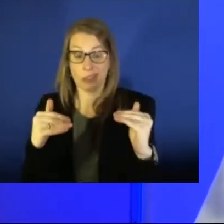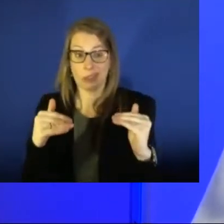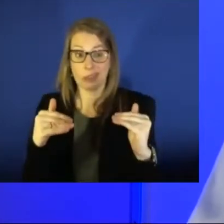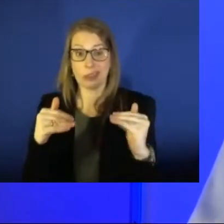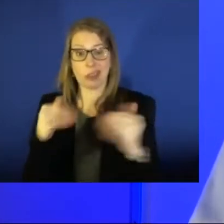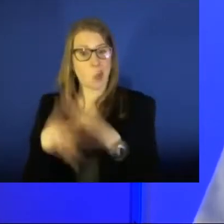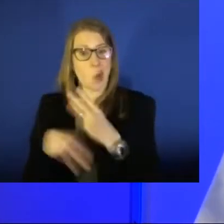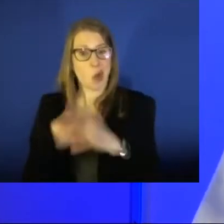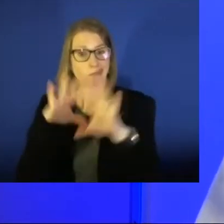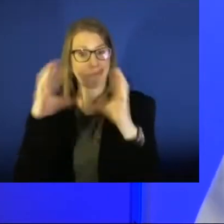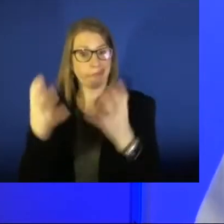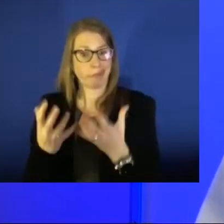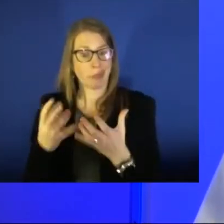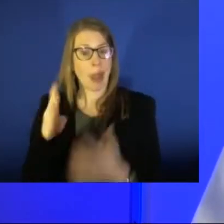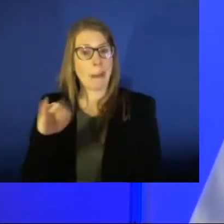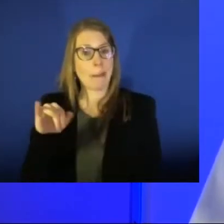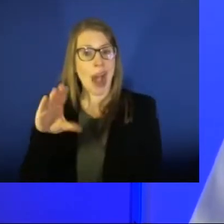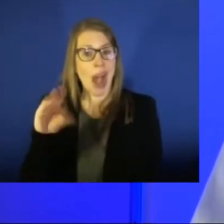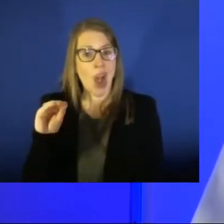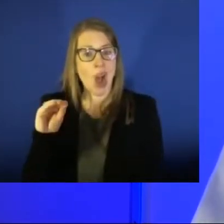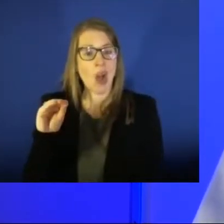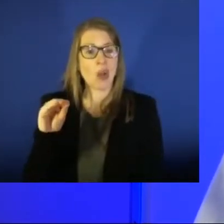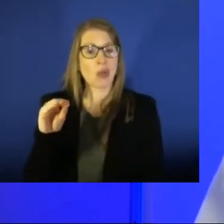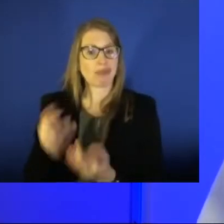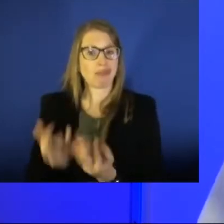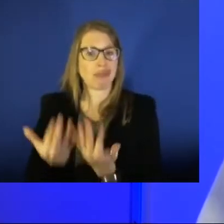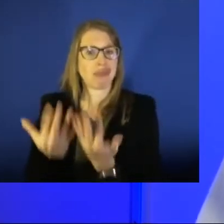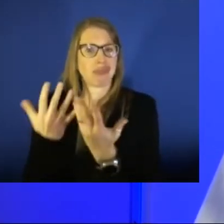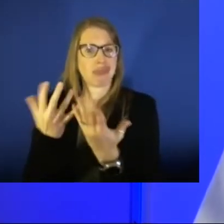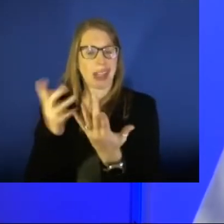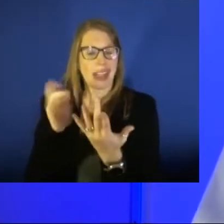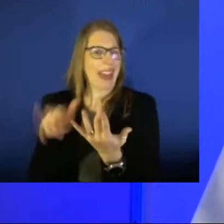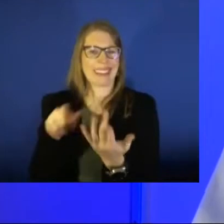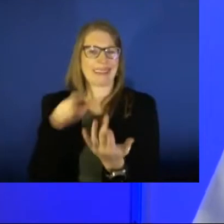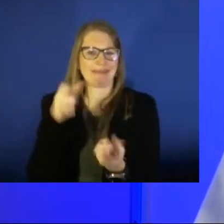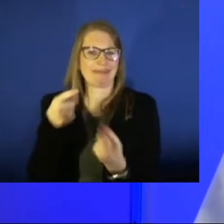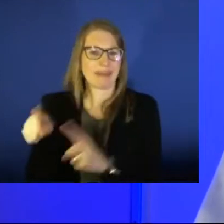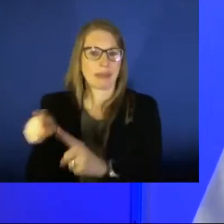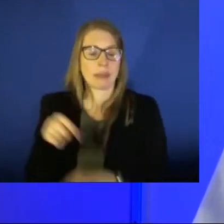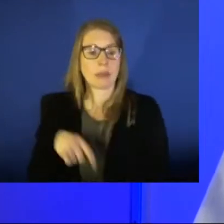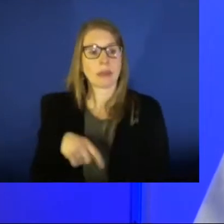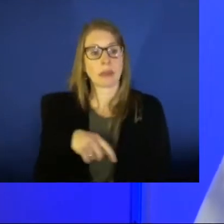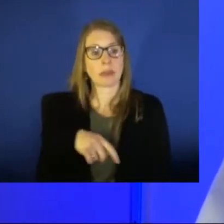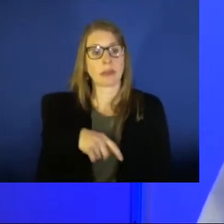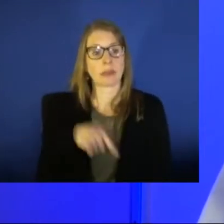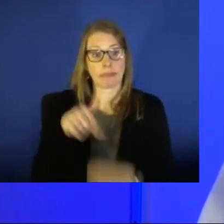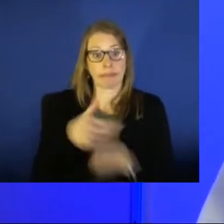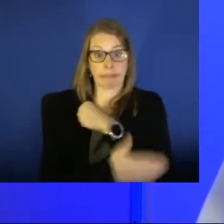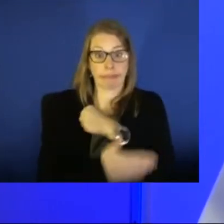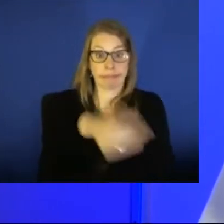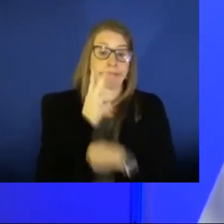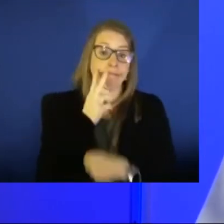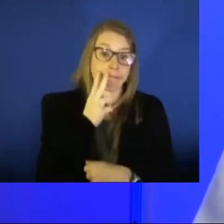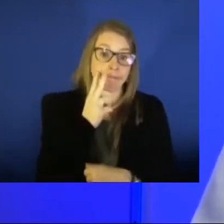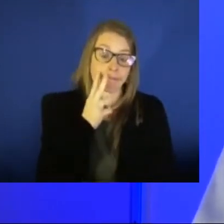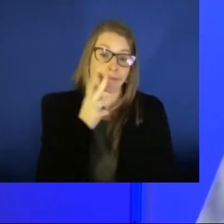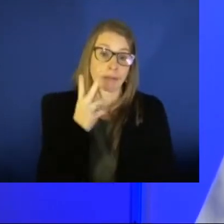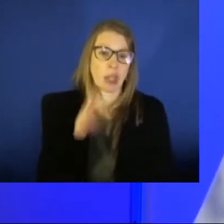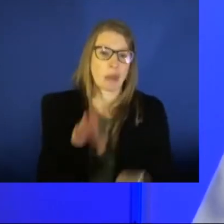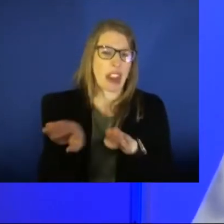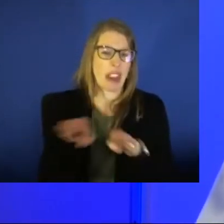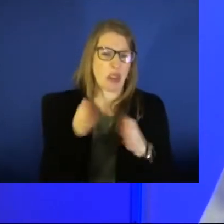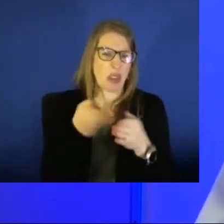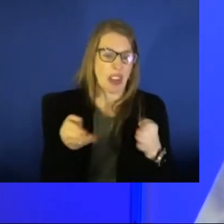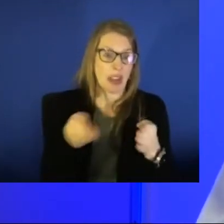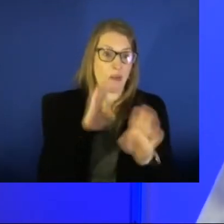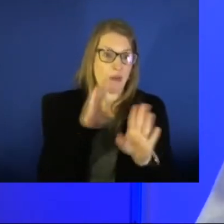where biomass burning, et cetera. In this country, of course, we always said smoking. It was a behavioral thing, so the focus